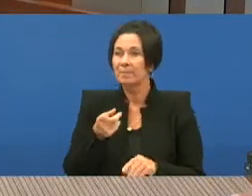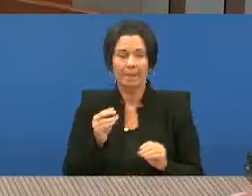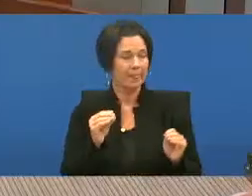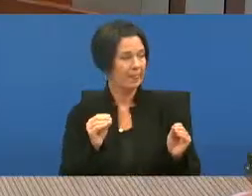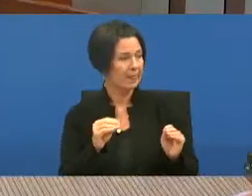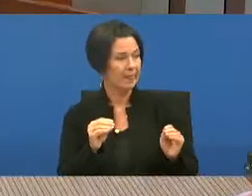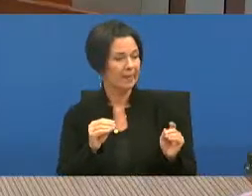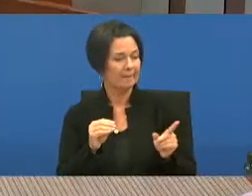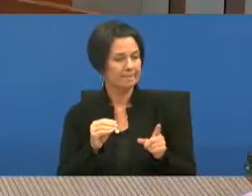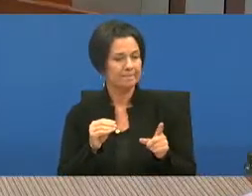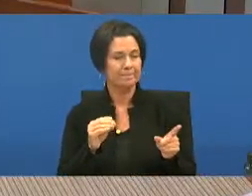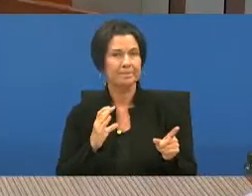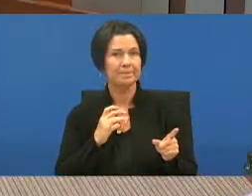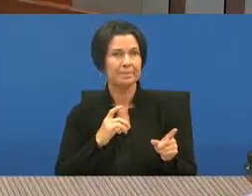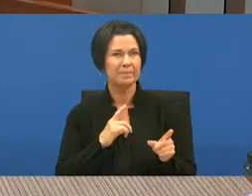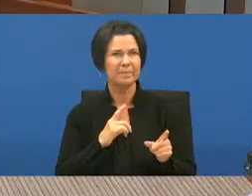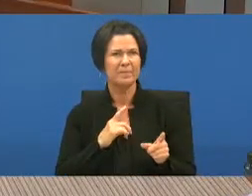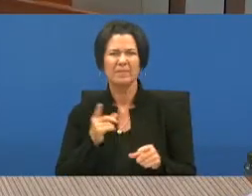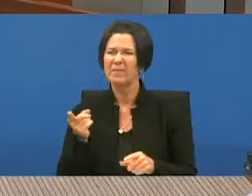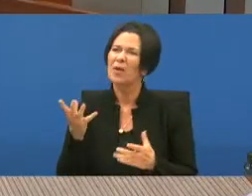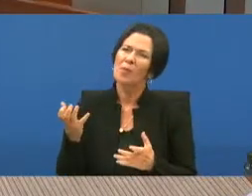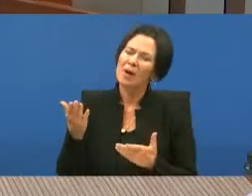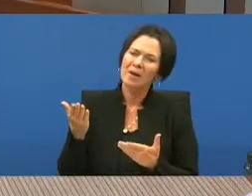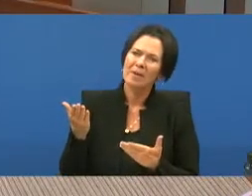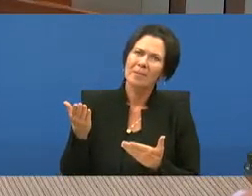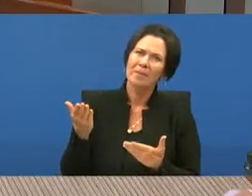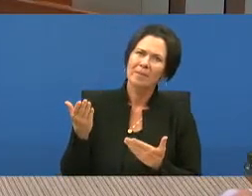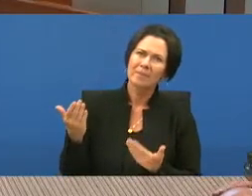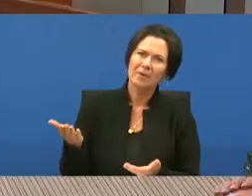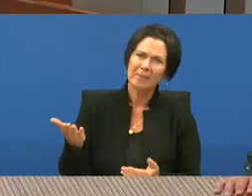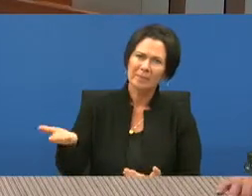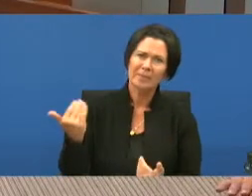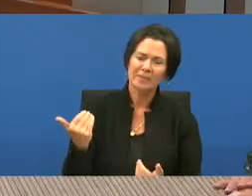any Would you like to go ahead and just come up for a minute?